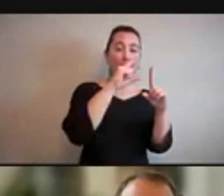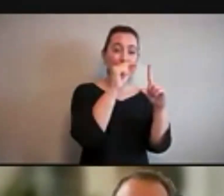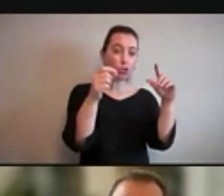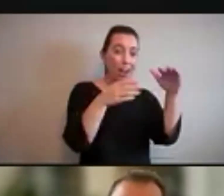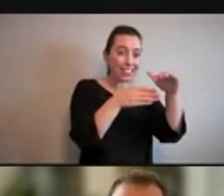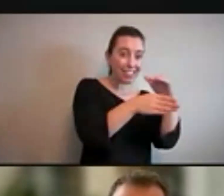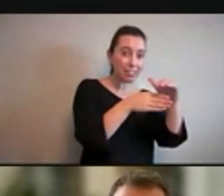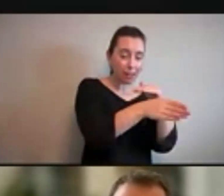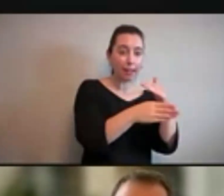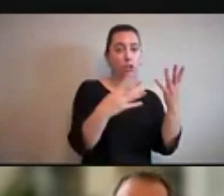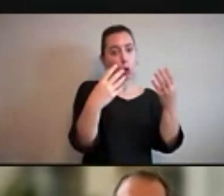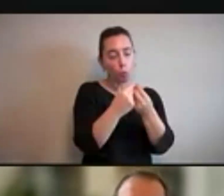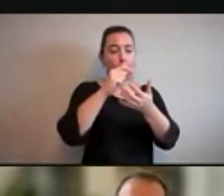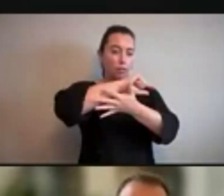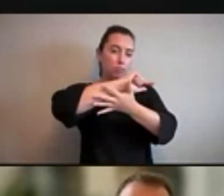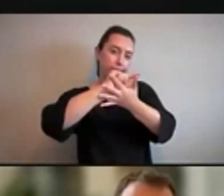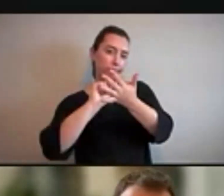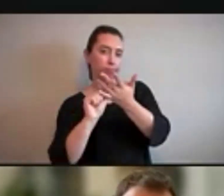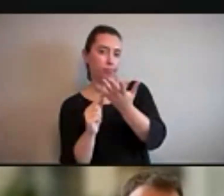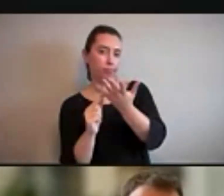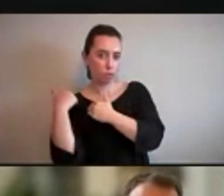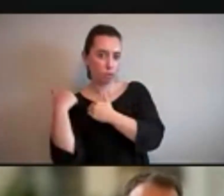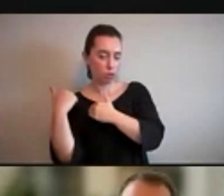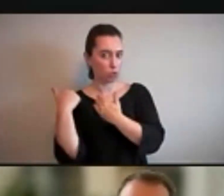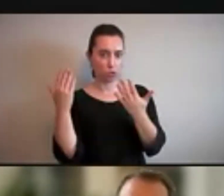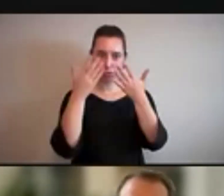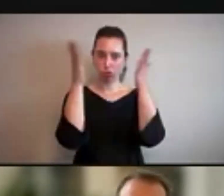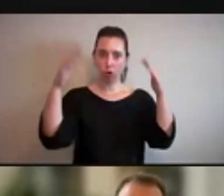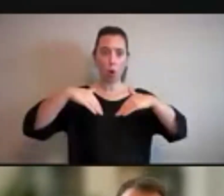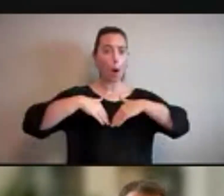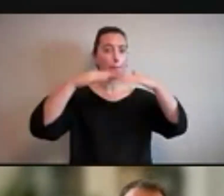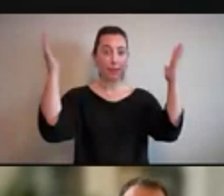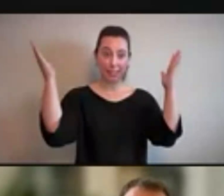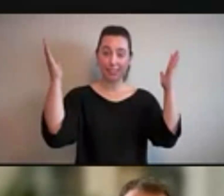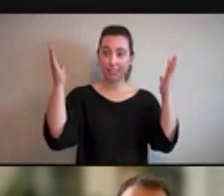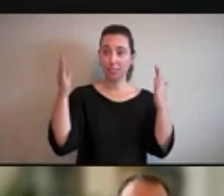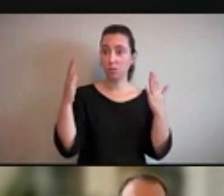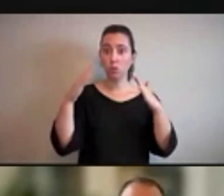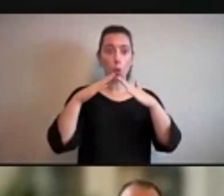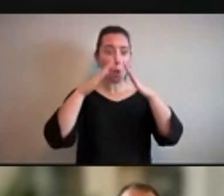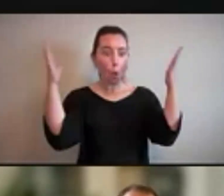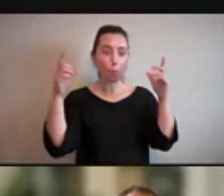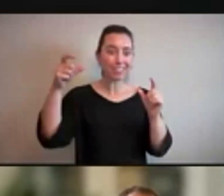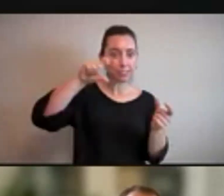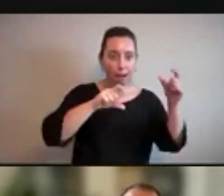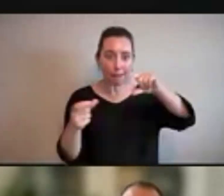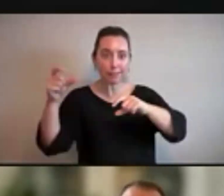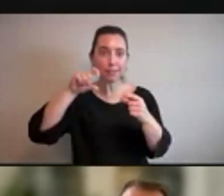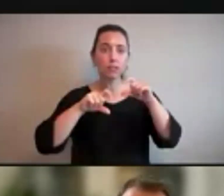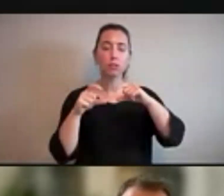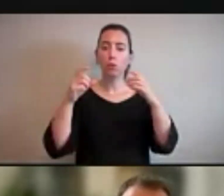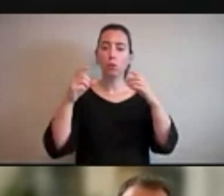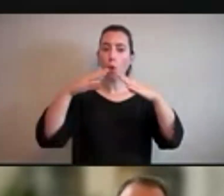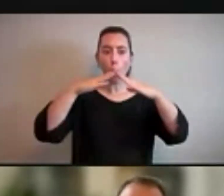the other impulses that we have for a more open, like you said, open source, for open science, connecting them for, the